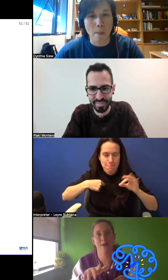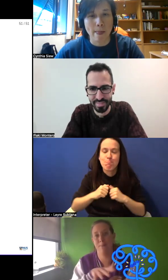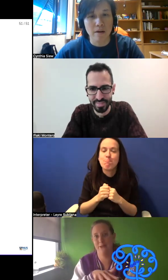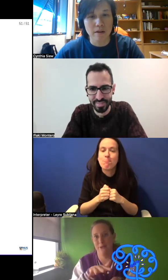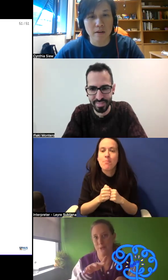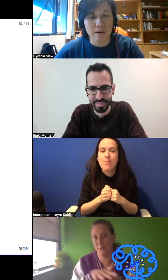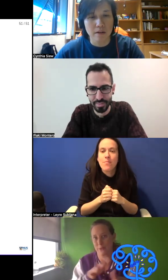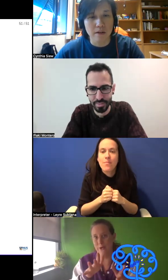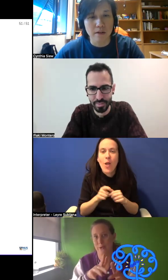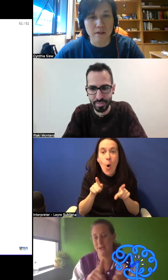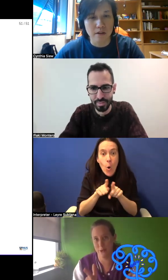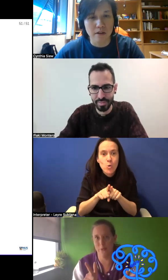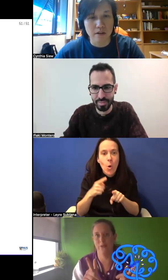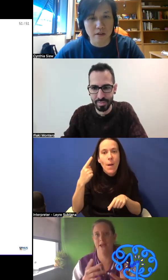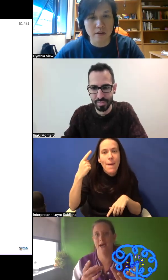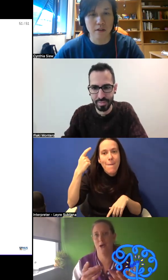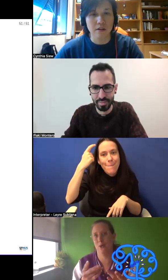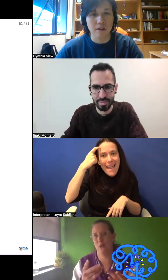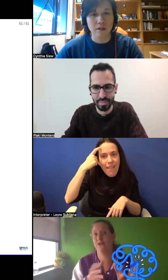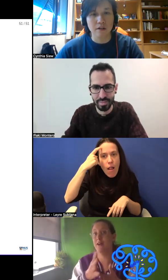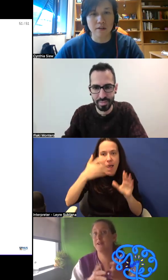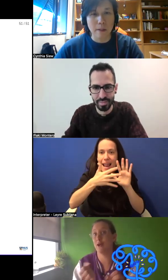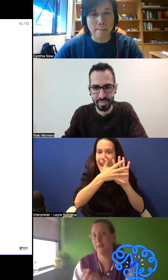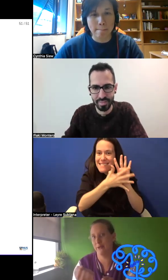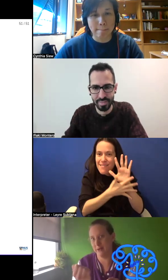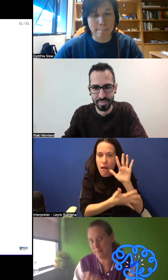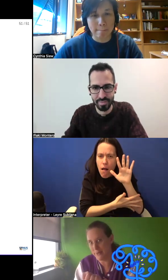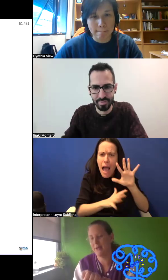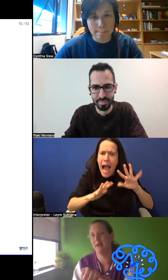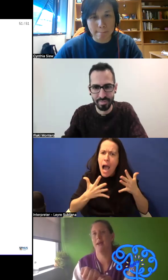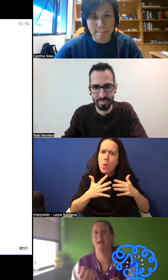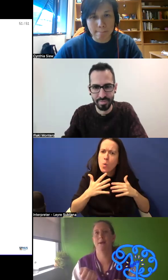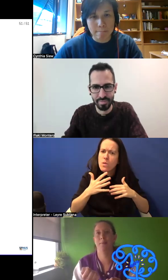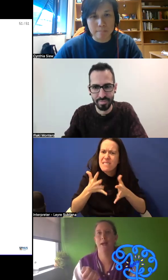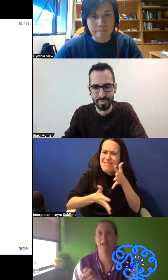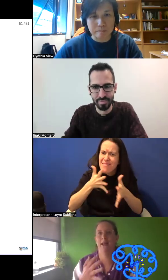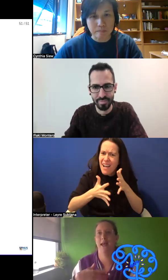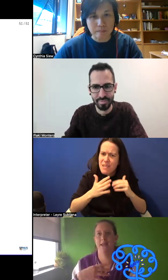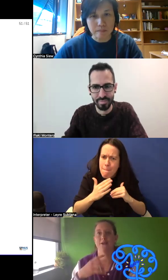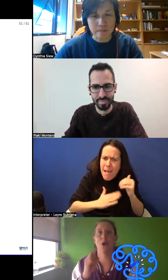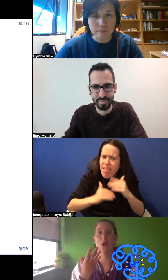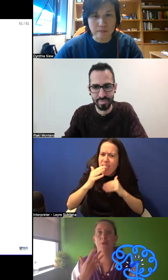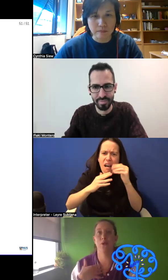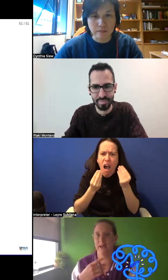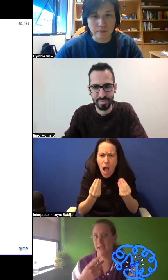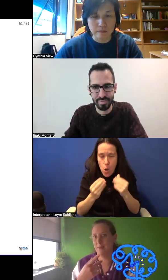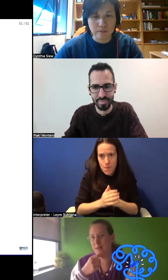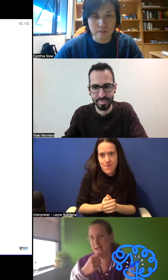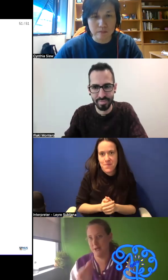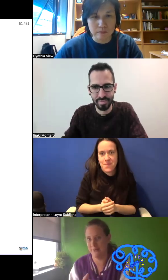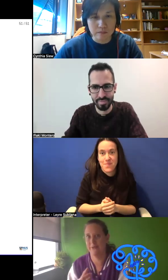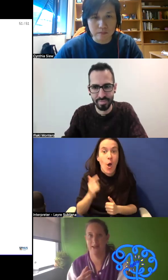also the mental, lexicon and how signs are built up. And as Hope